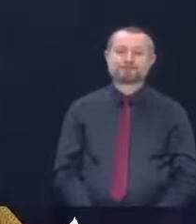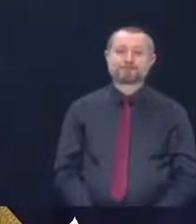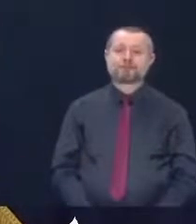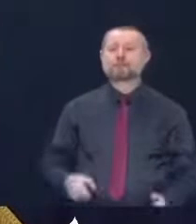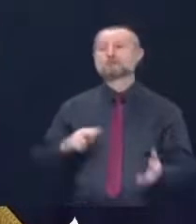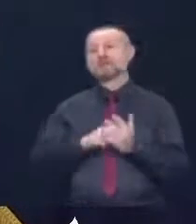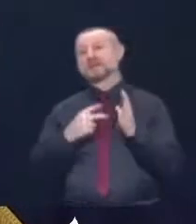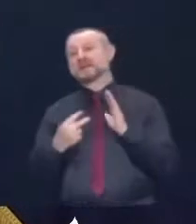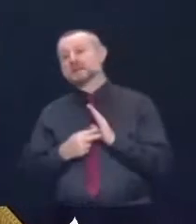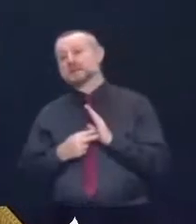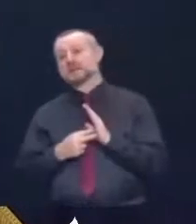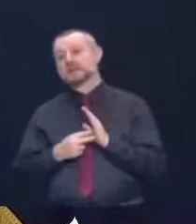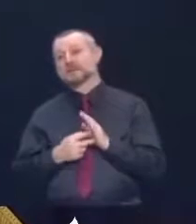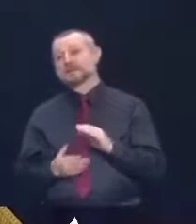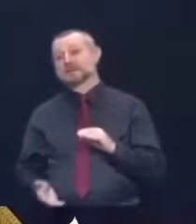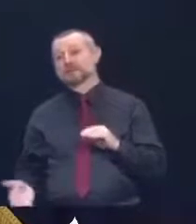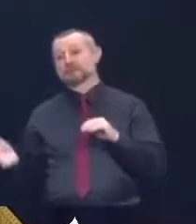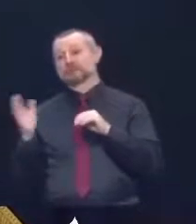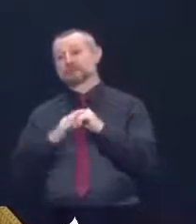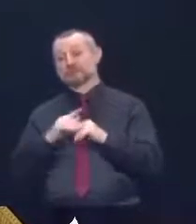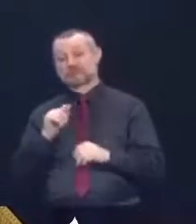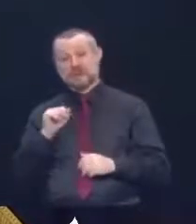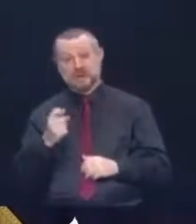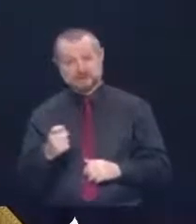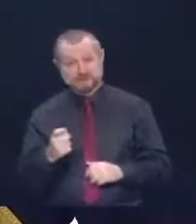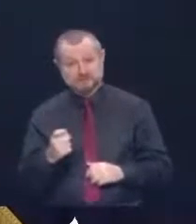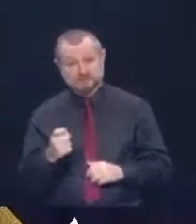do tax increases,